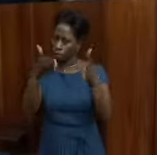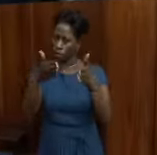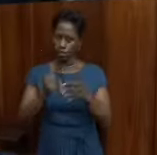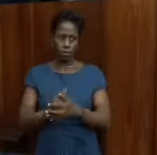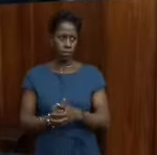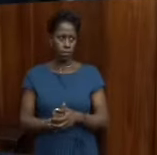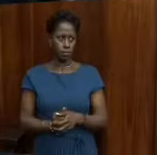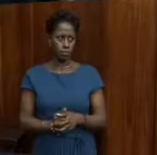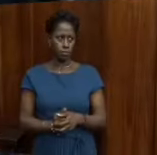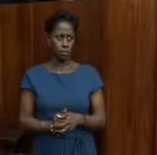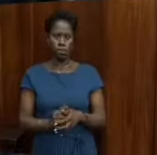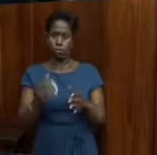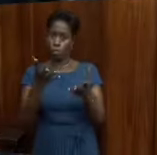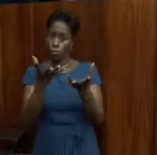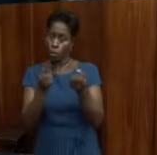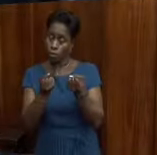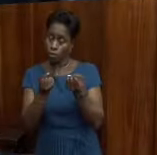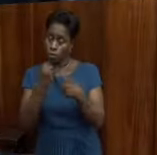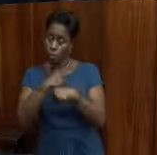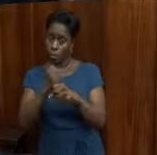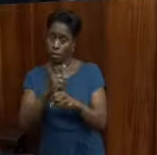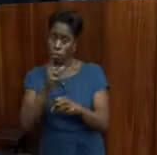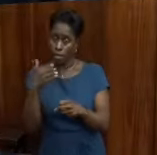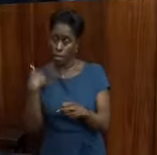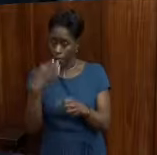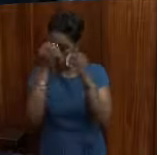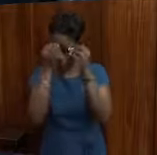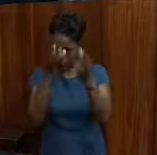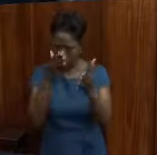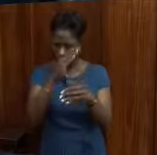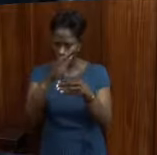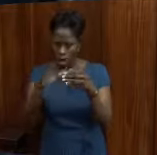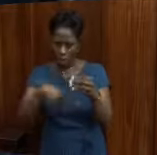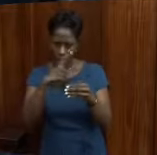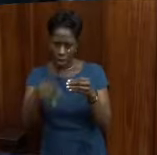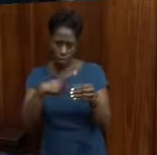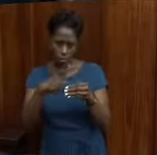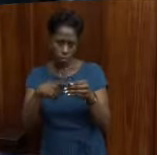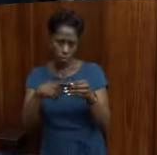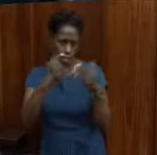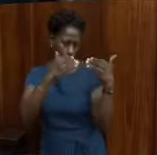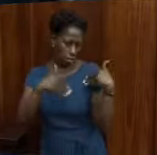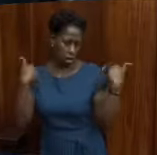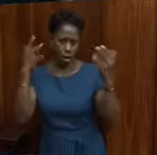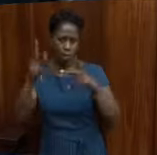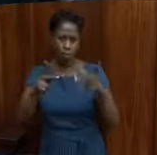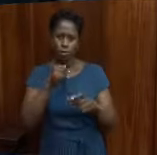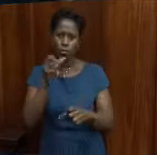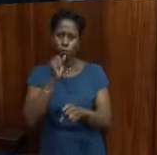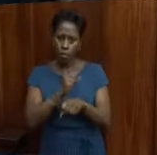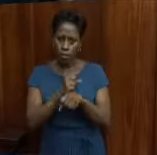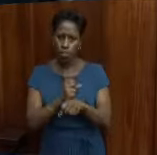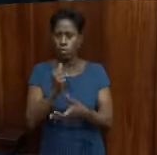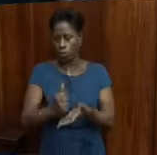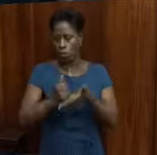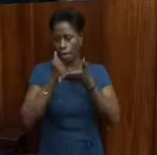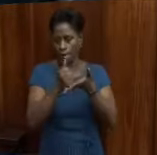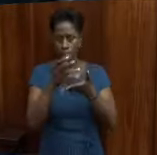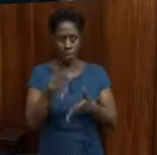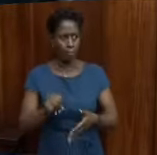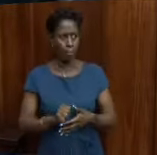of available skills to open employment opportunities and avenues for the gig economy. In